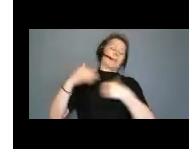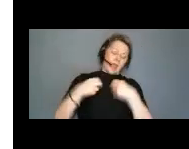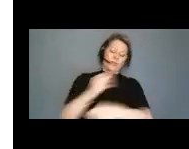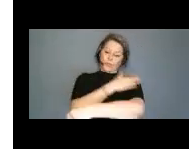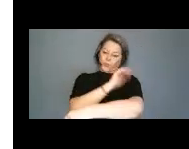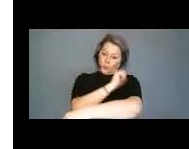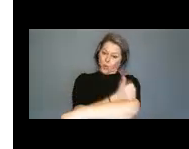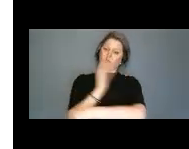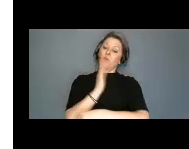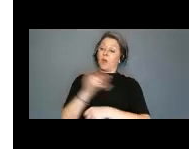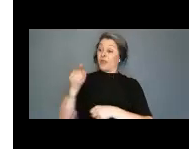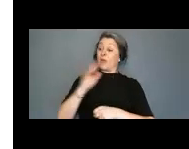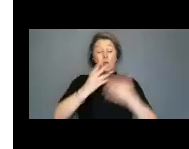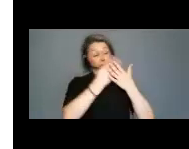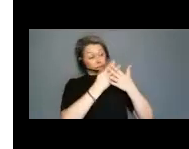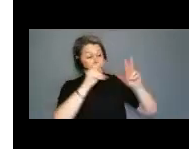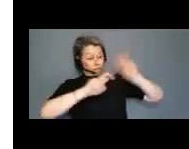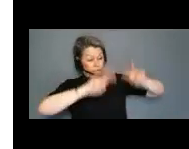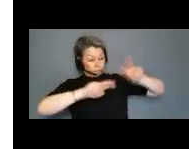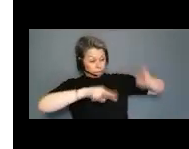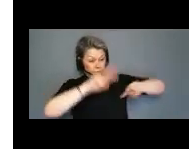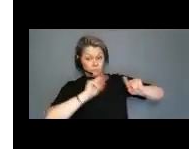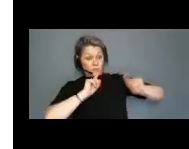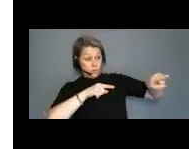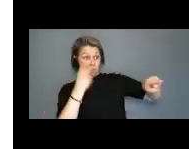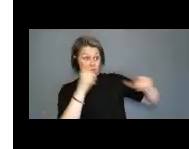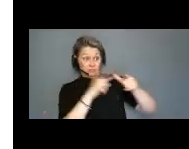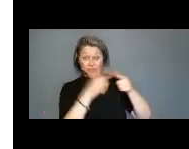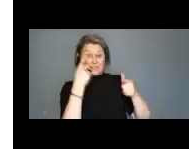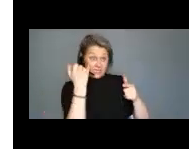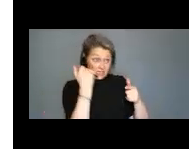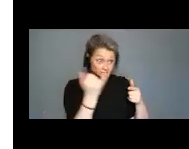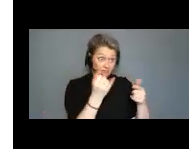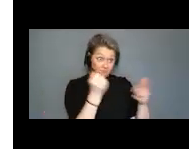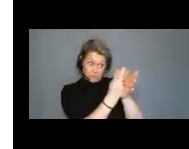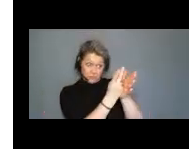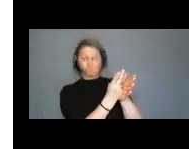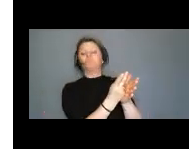They screen the report and determine then whether an evaluation is merited based on that information.